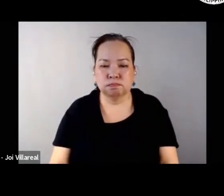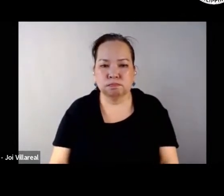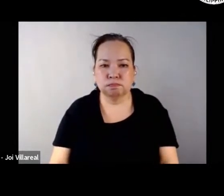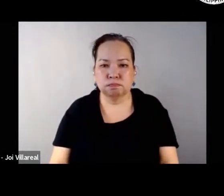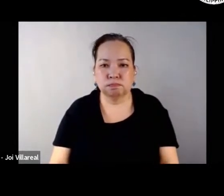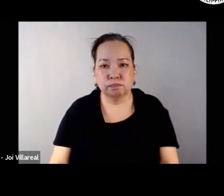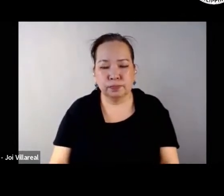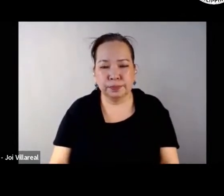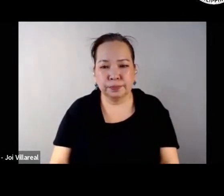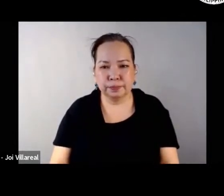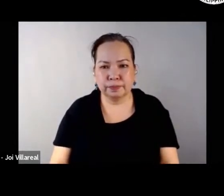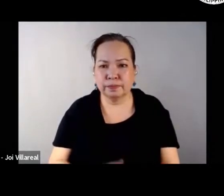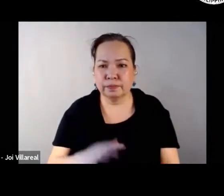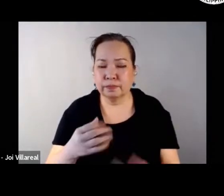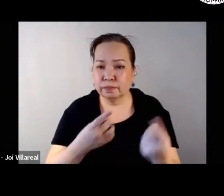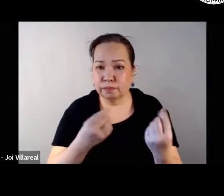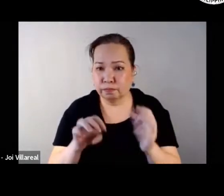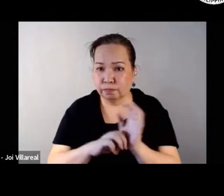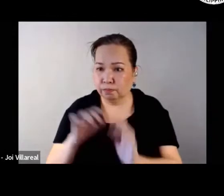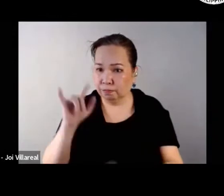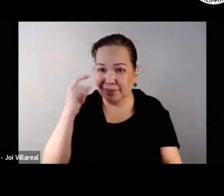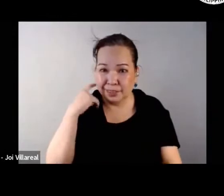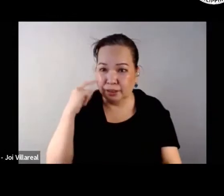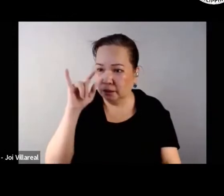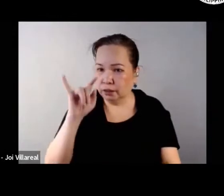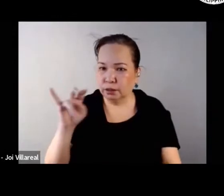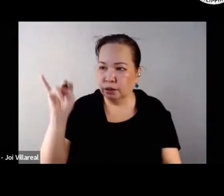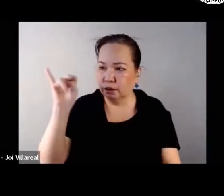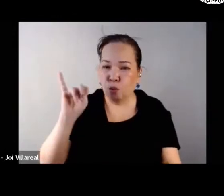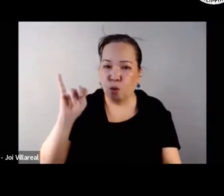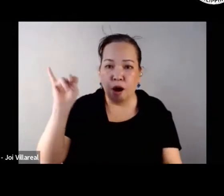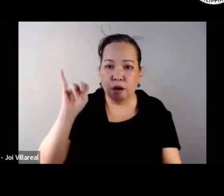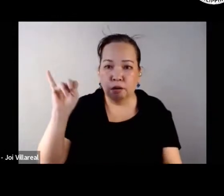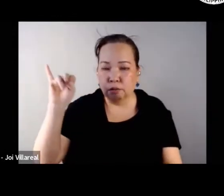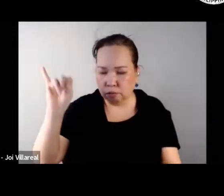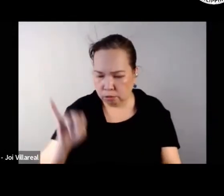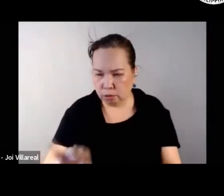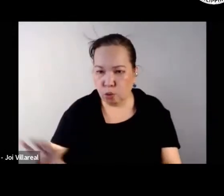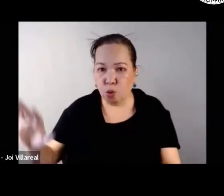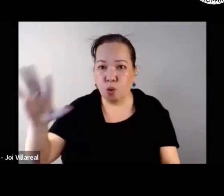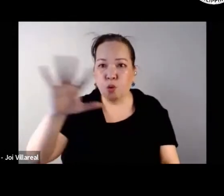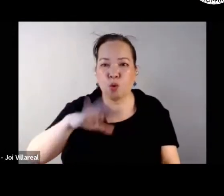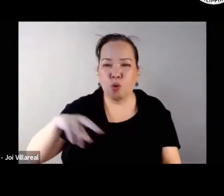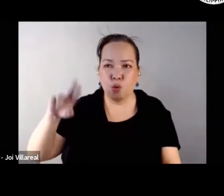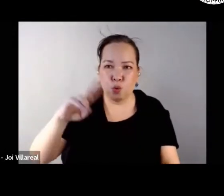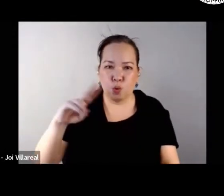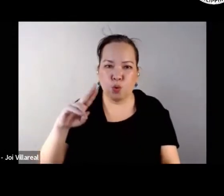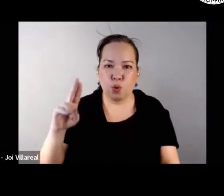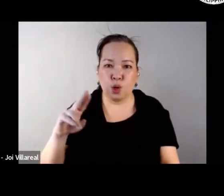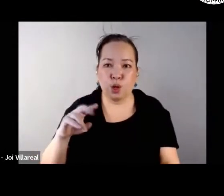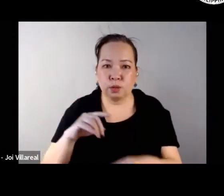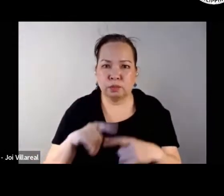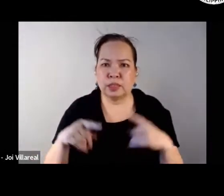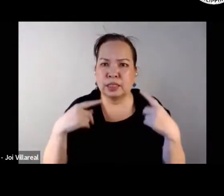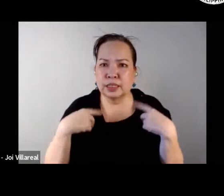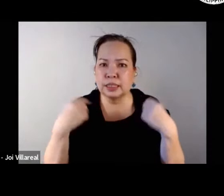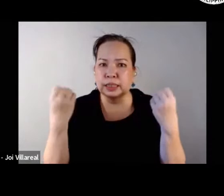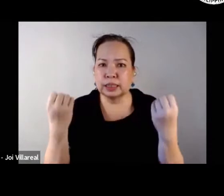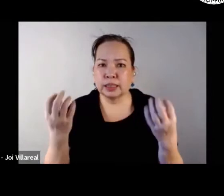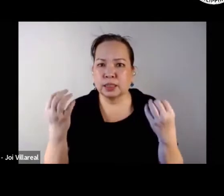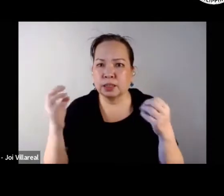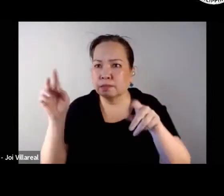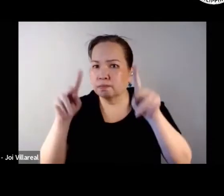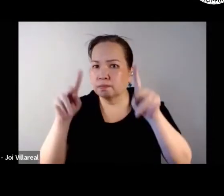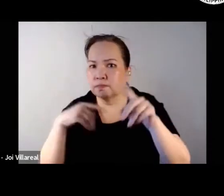na yung Ilocano, yun ang ginagamit generally doon. But there are so many people with